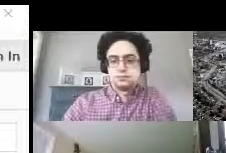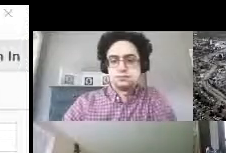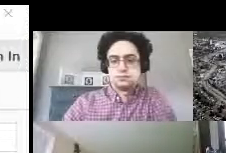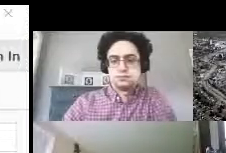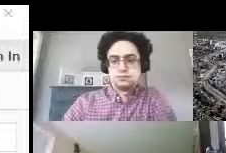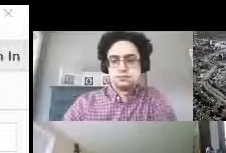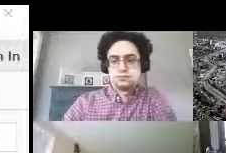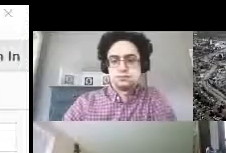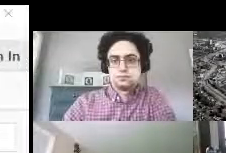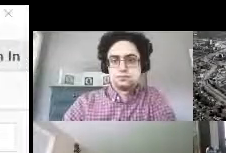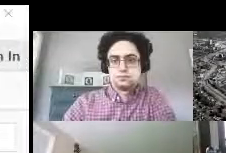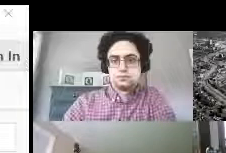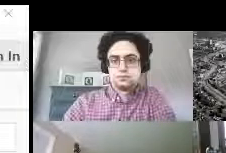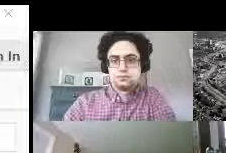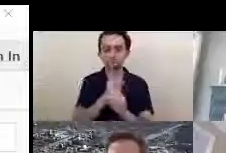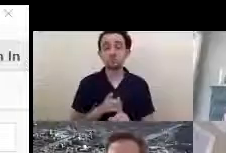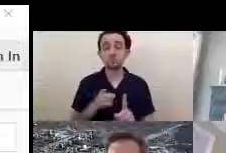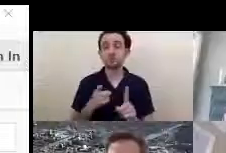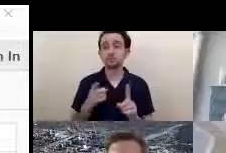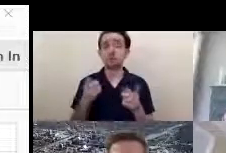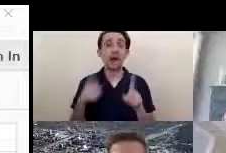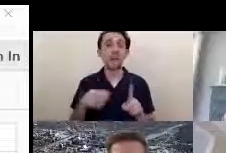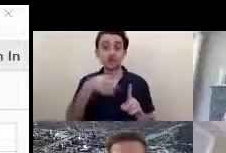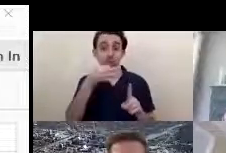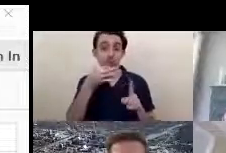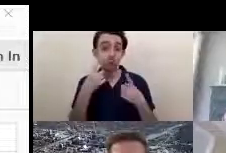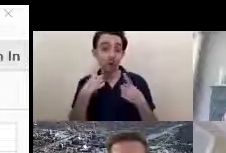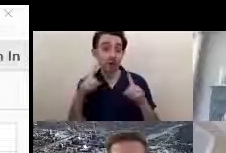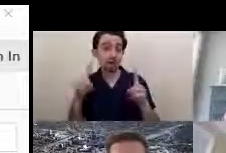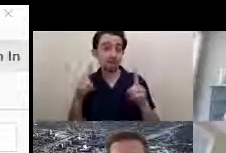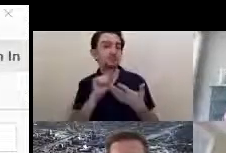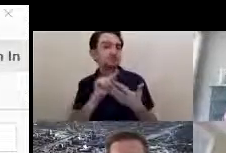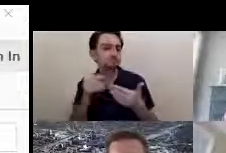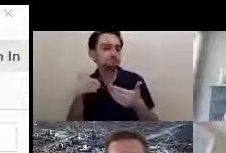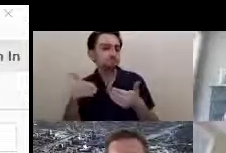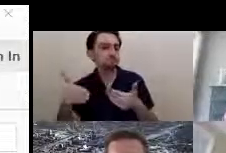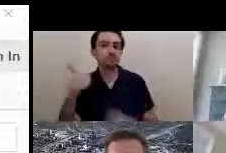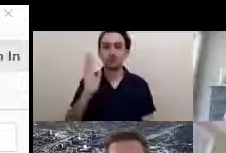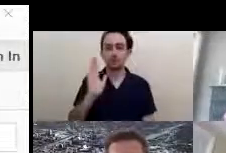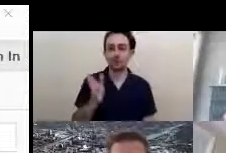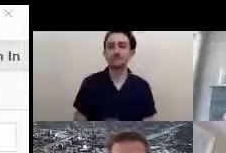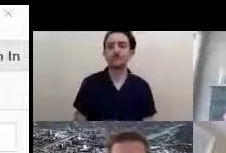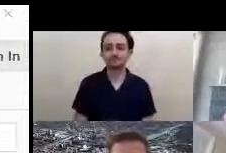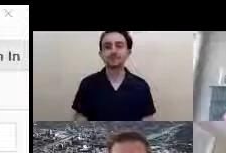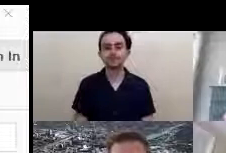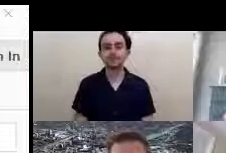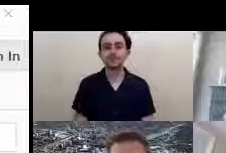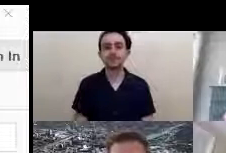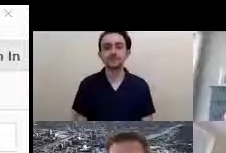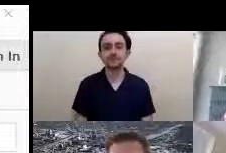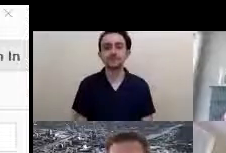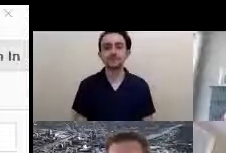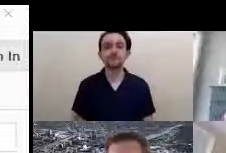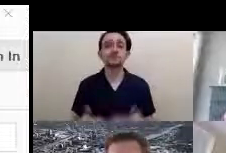near things that are coming down the pike. And then the real important meat of this